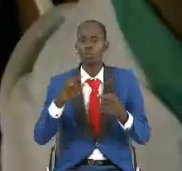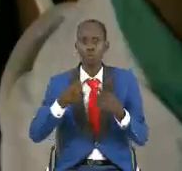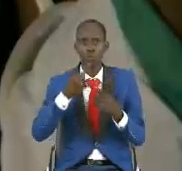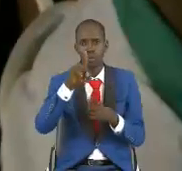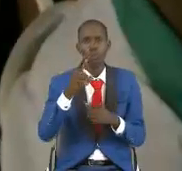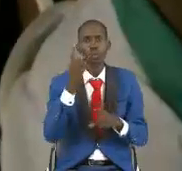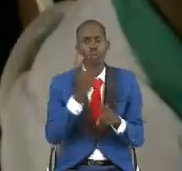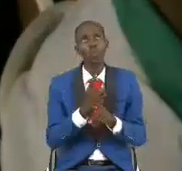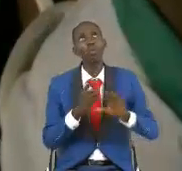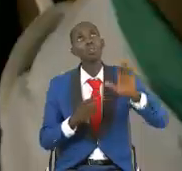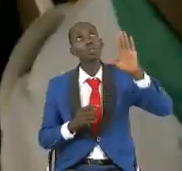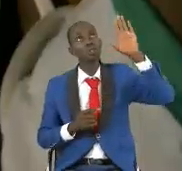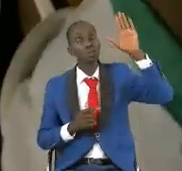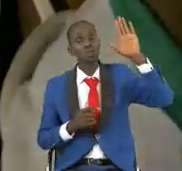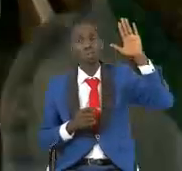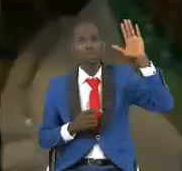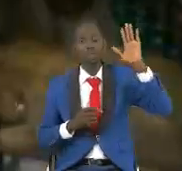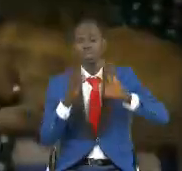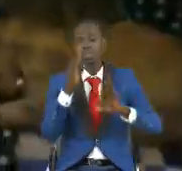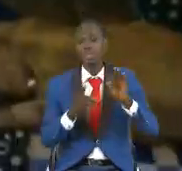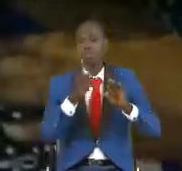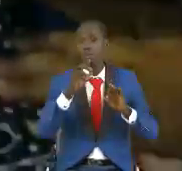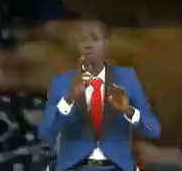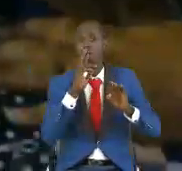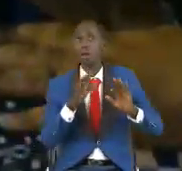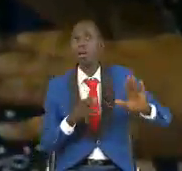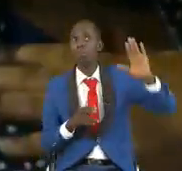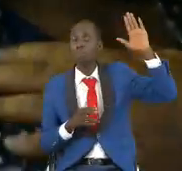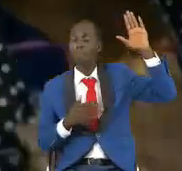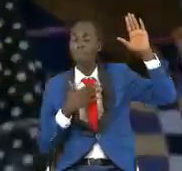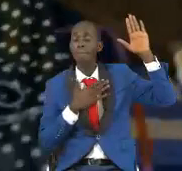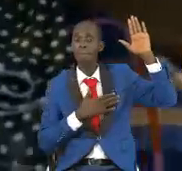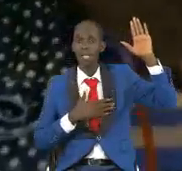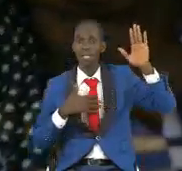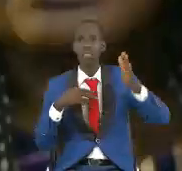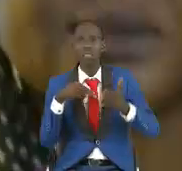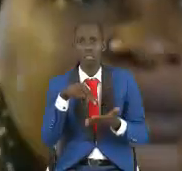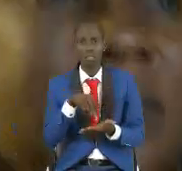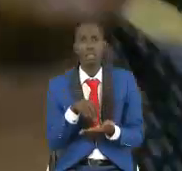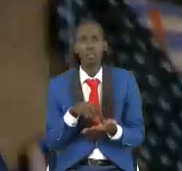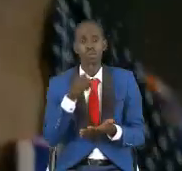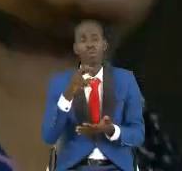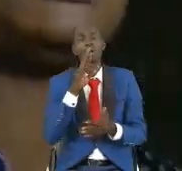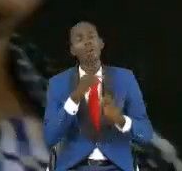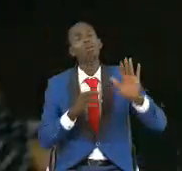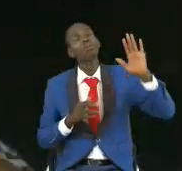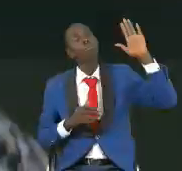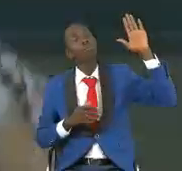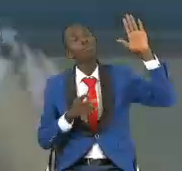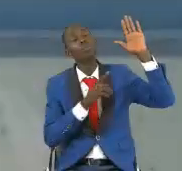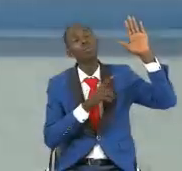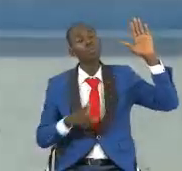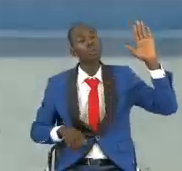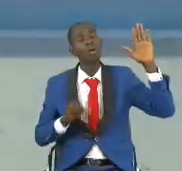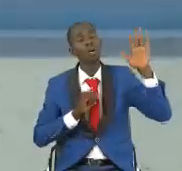up your hand. If you're raising up your hand, please stand up now. You're raising up your hand. You're saying that redemption